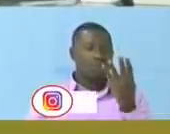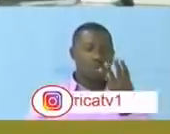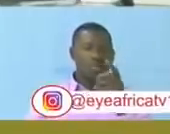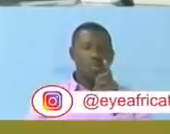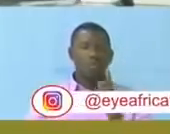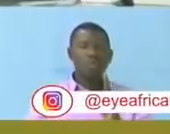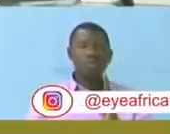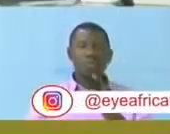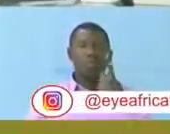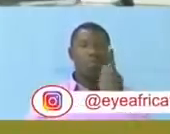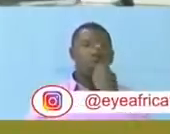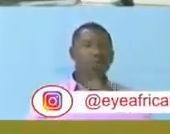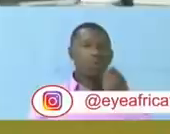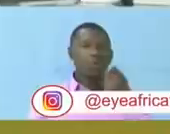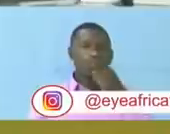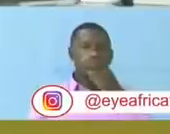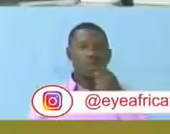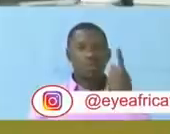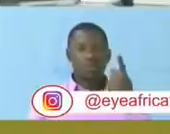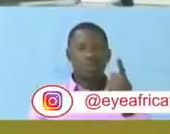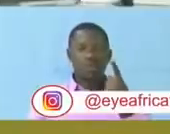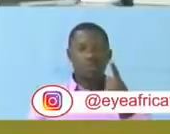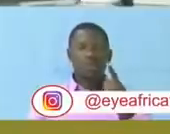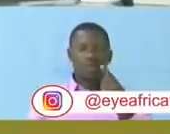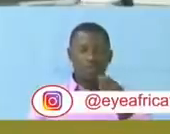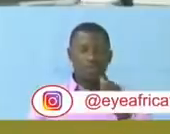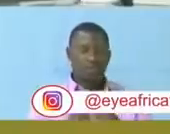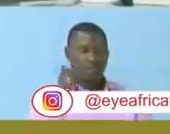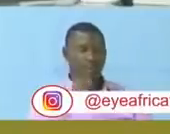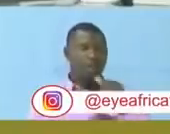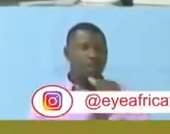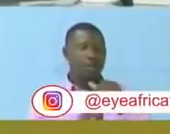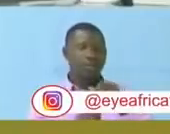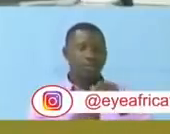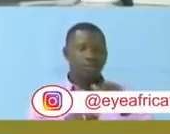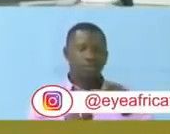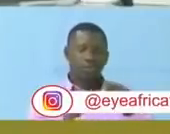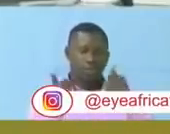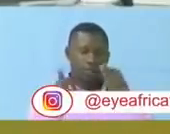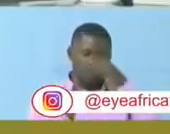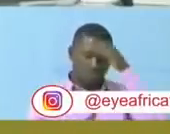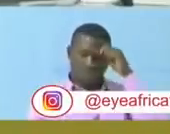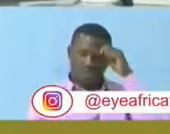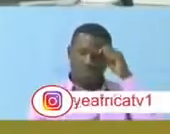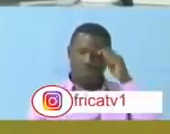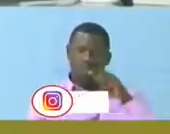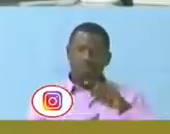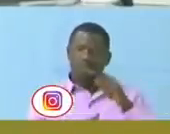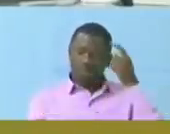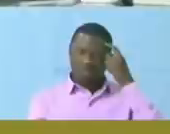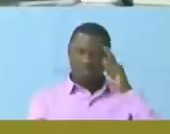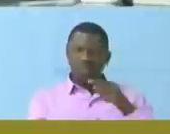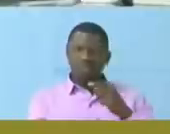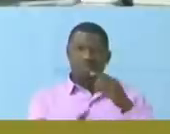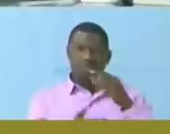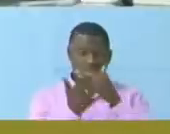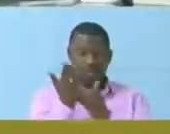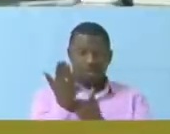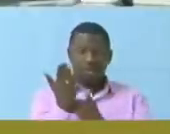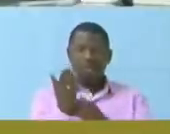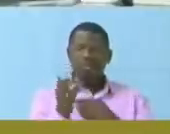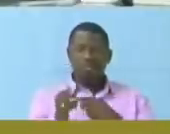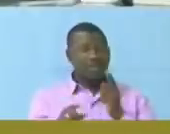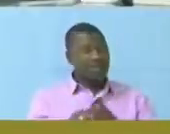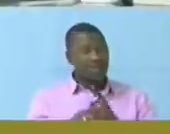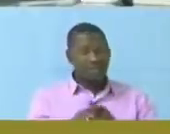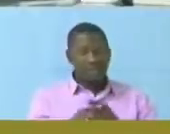three others are not. I'm not sure whether the list, because the list was submitted to me, and he was in a hurry, and I gave it to General Baji, and I gave it